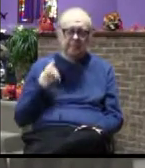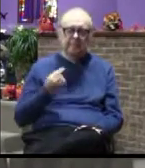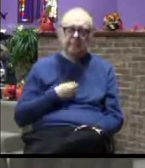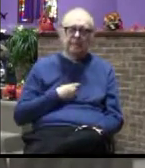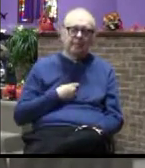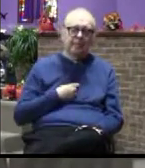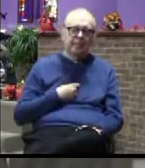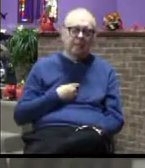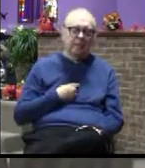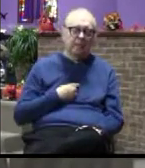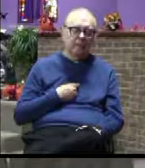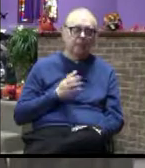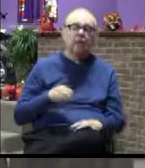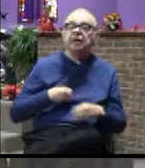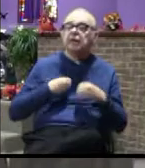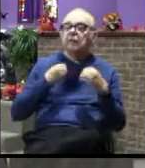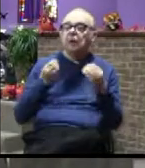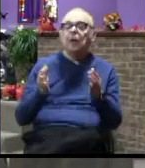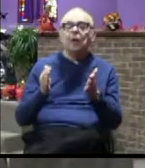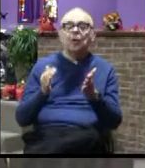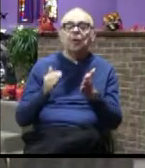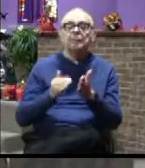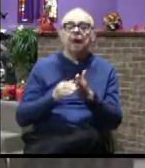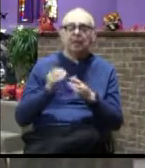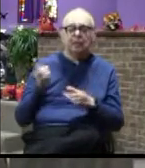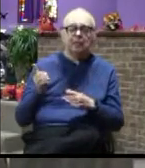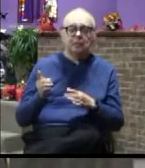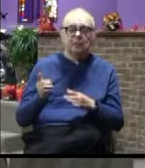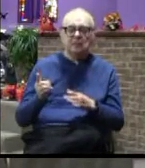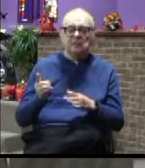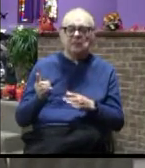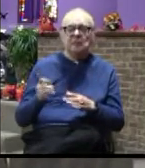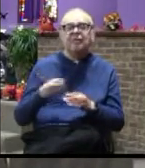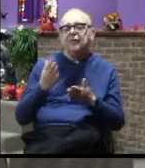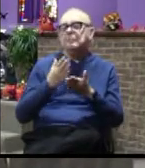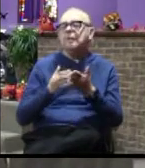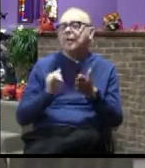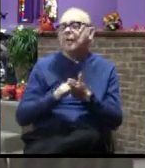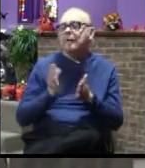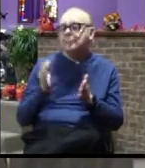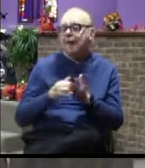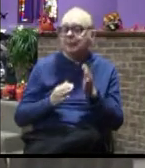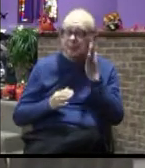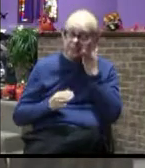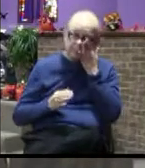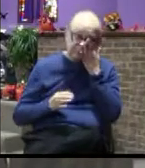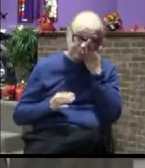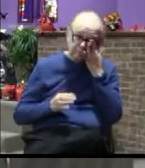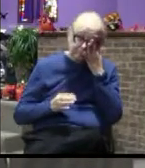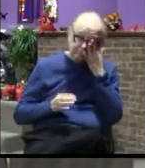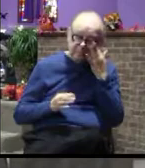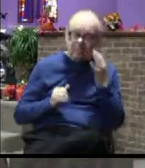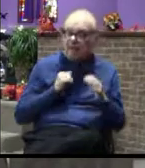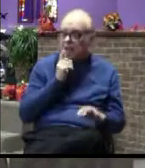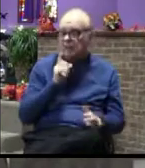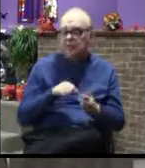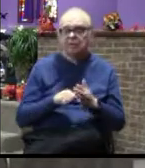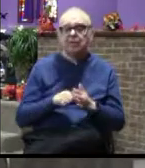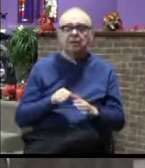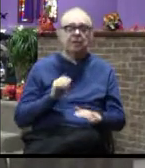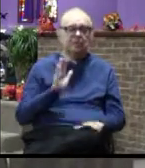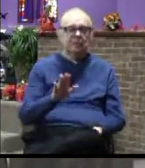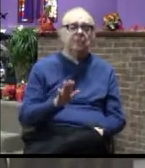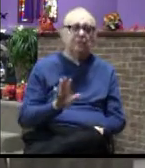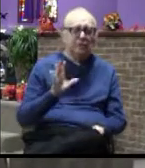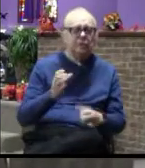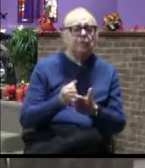gentlemen we going to give all back to him a part of it and he's going to say I don't need this